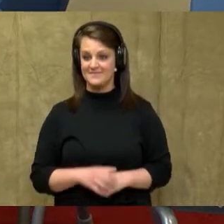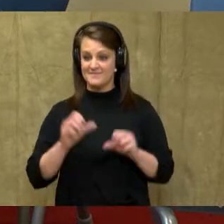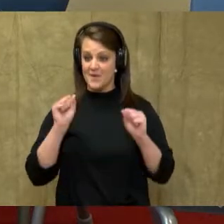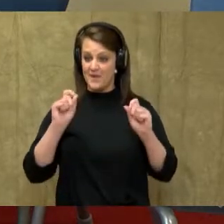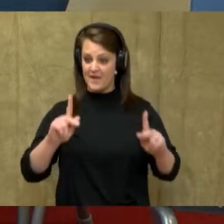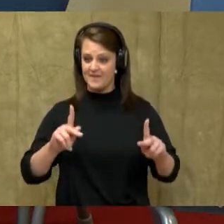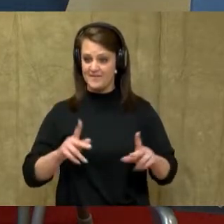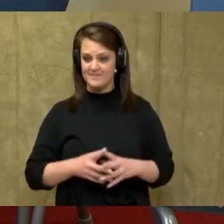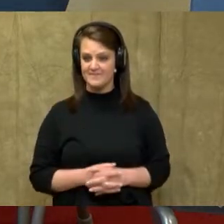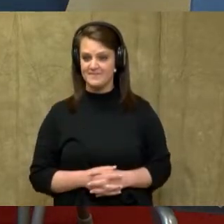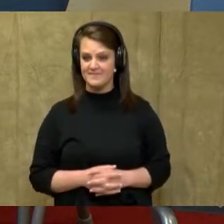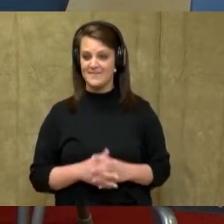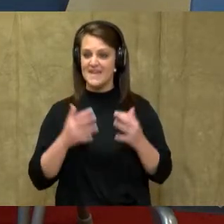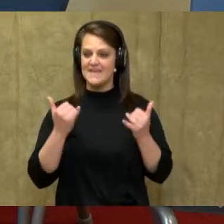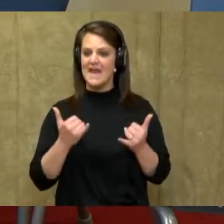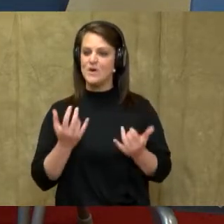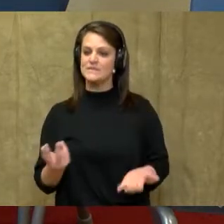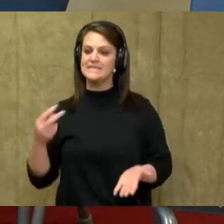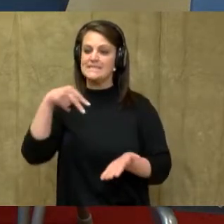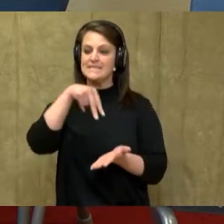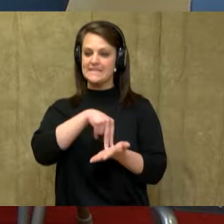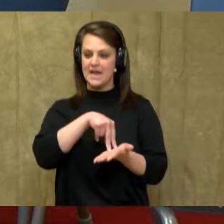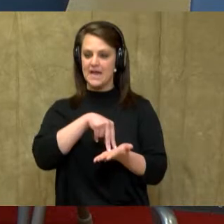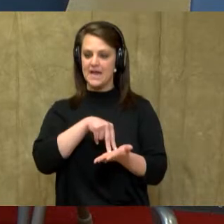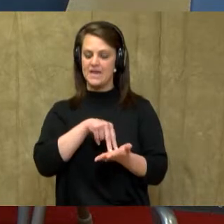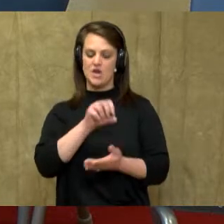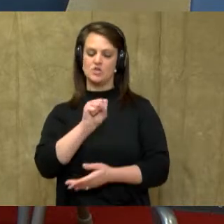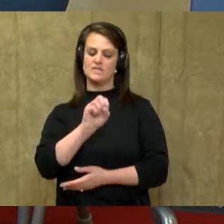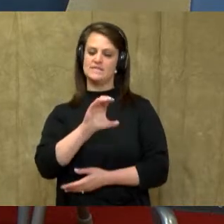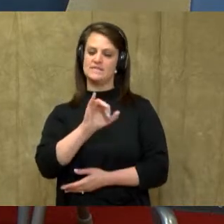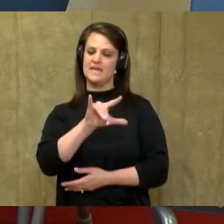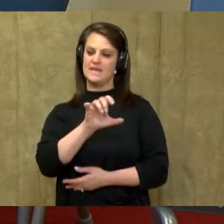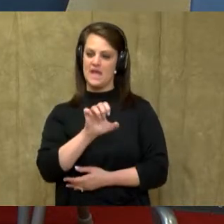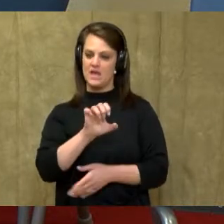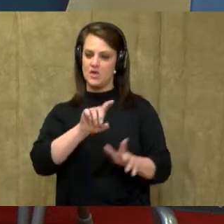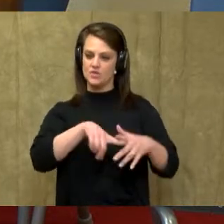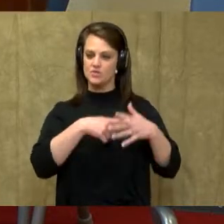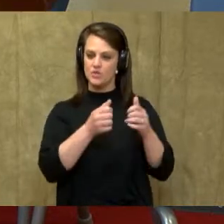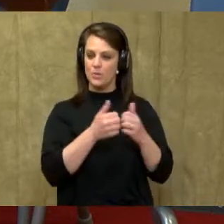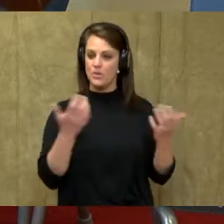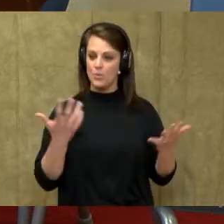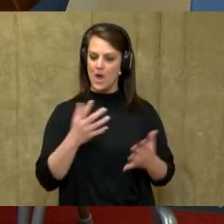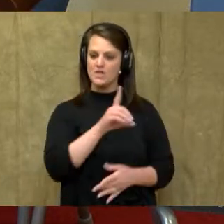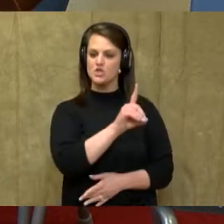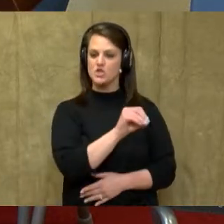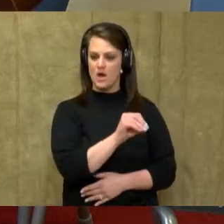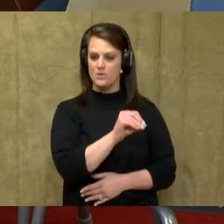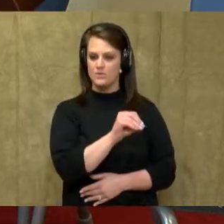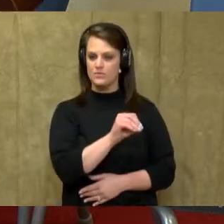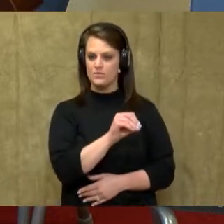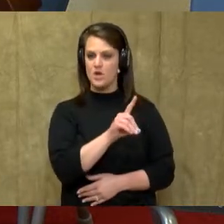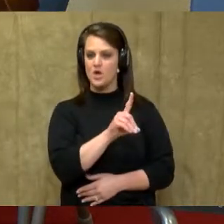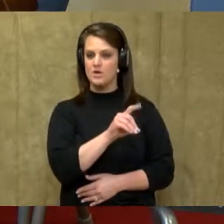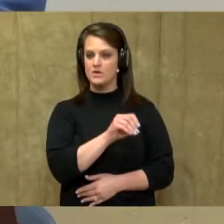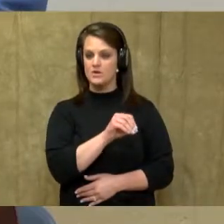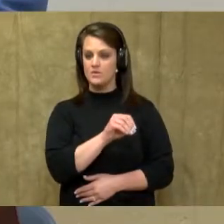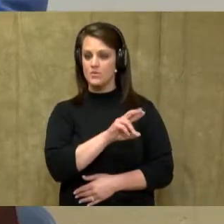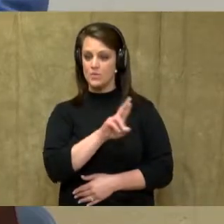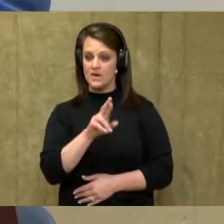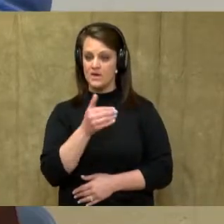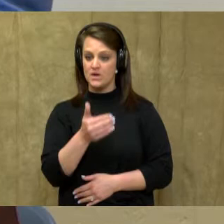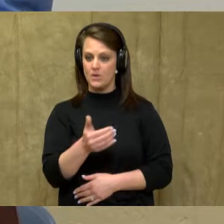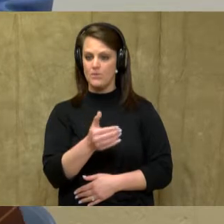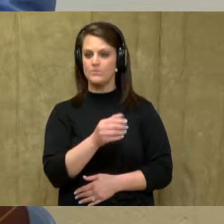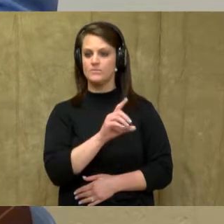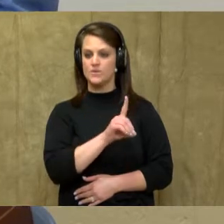All right. Now let's stand and sing our major scale. Starts with Do. Sing with me. 1, 2,